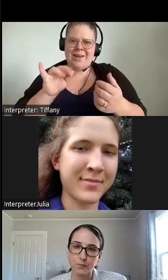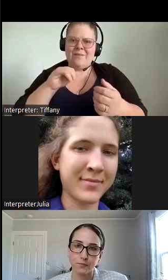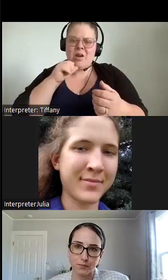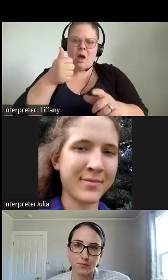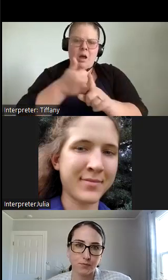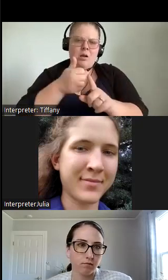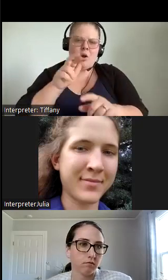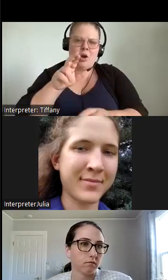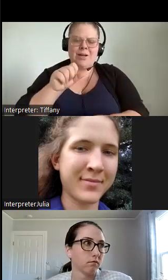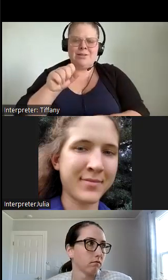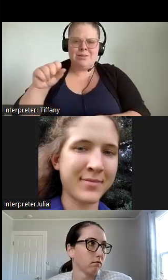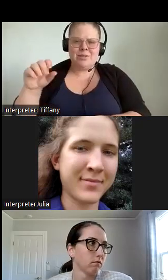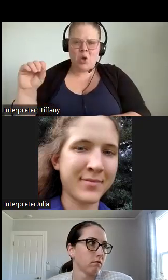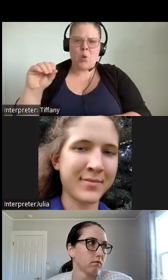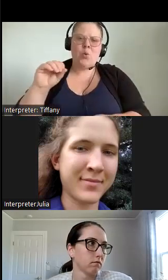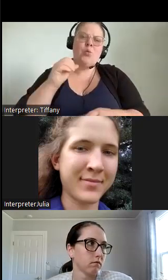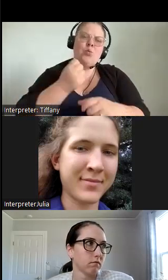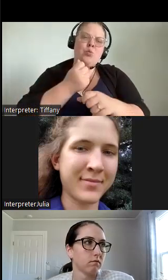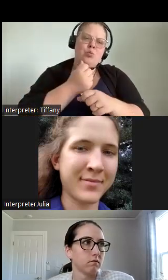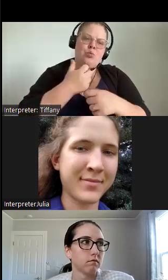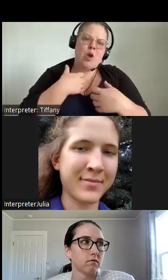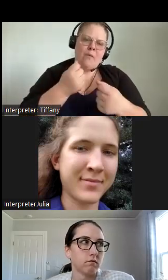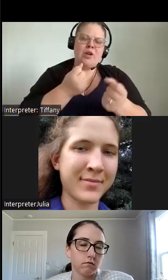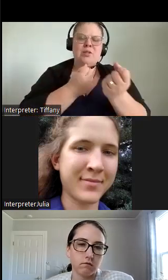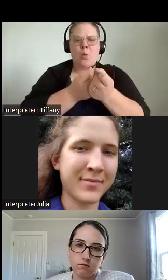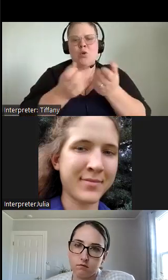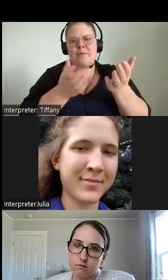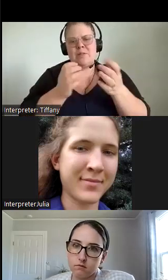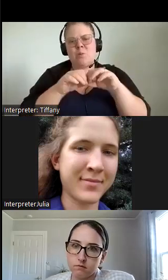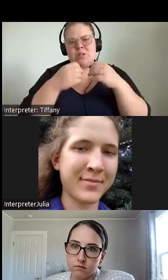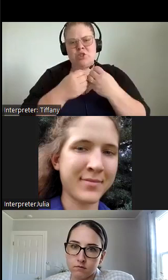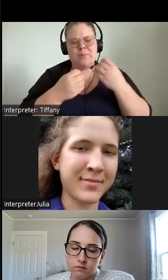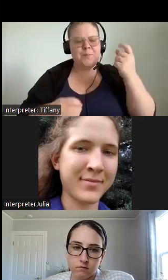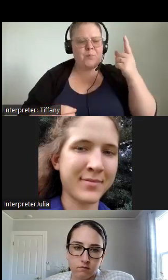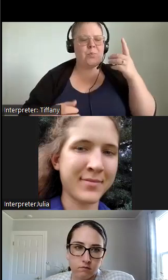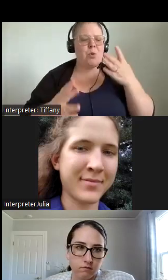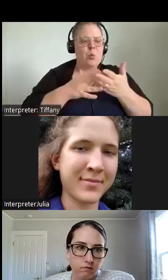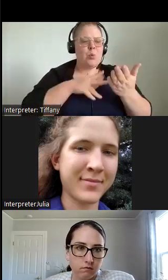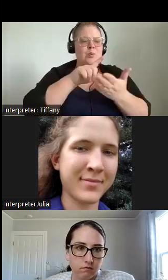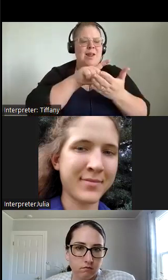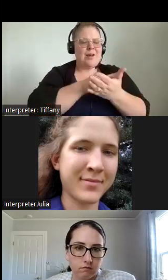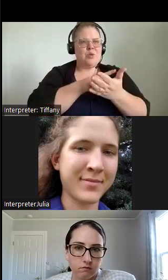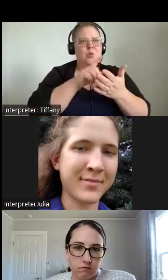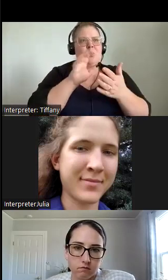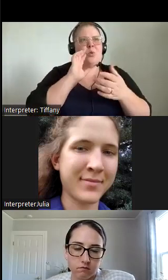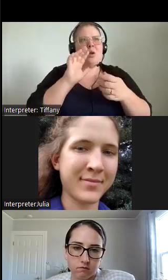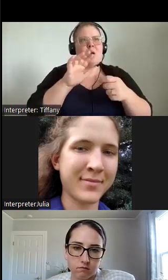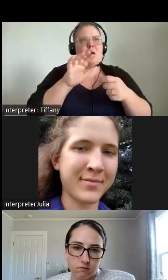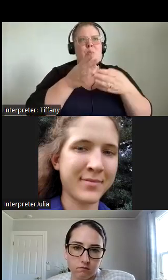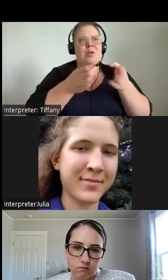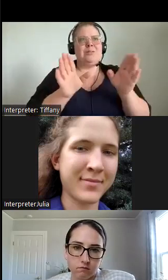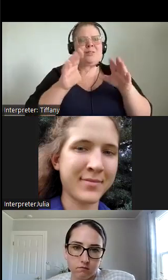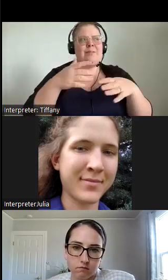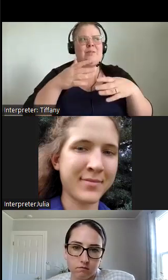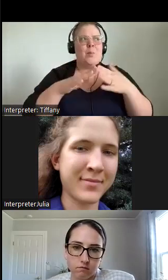a recovery support services organization? So through statute, a comprehensive community behavioral health provider